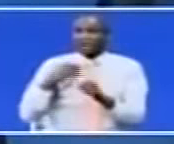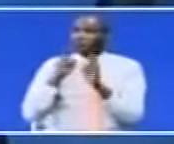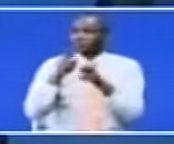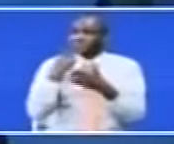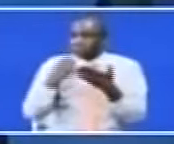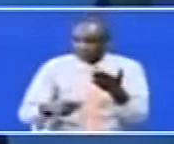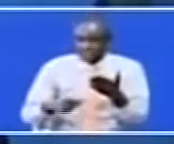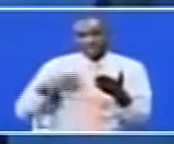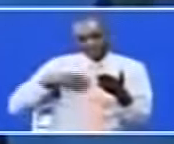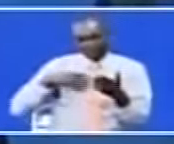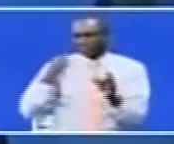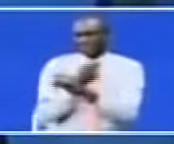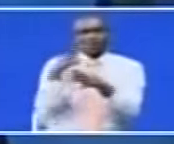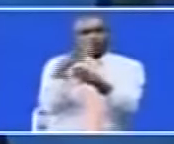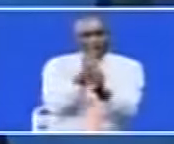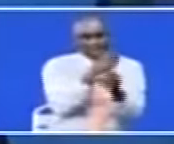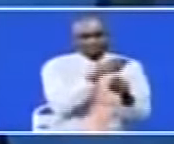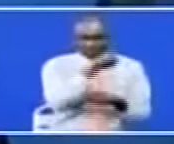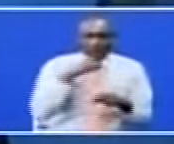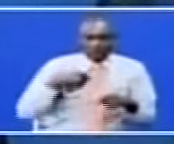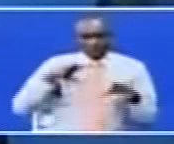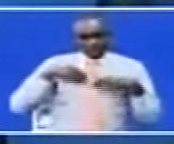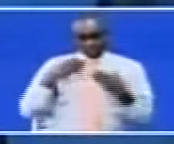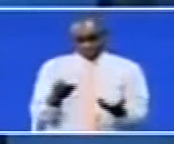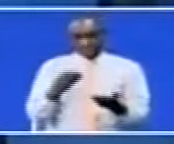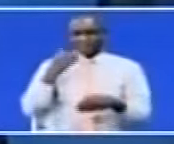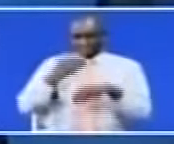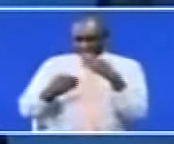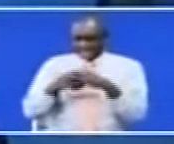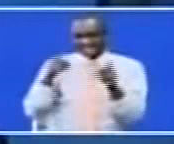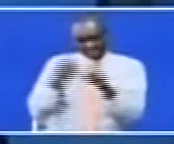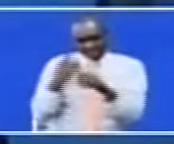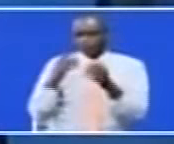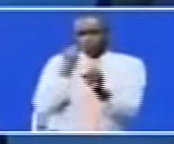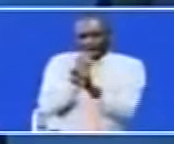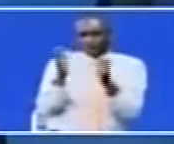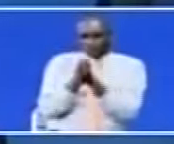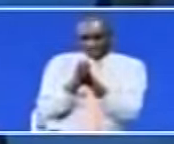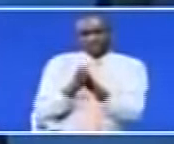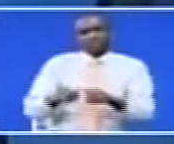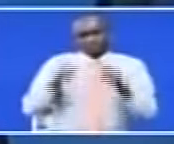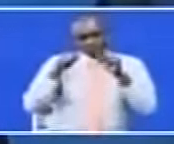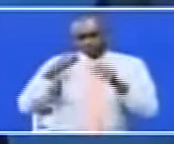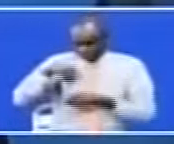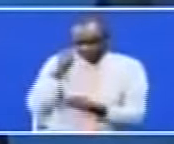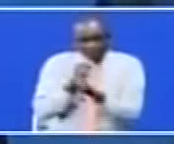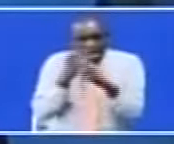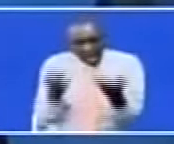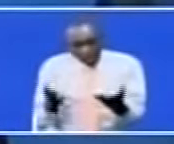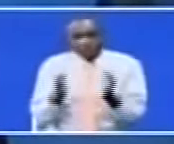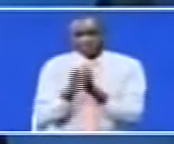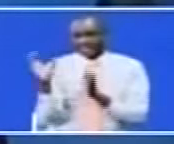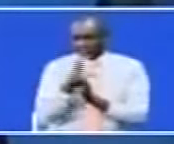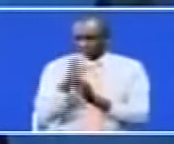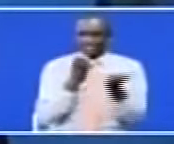reports, Kenyan organizations are beginning to appreciate how building synergy among workers boosts productivity levels and